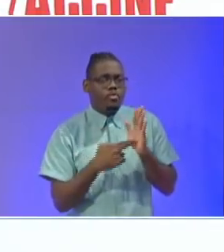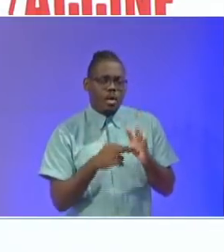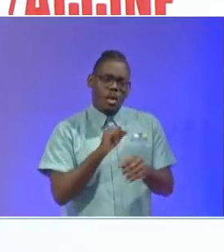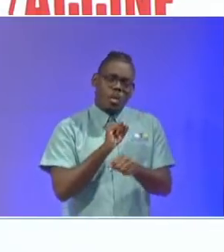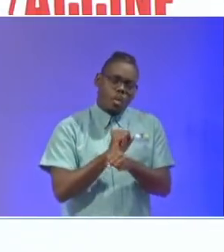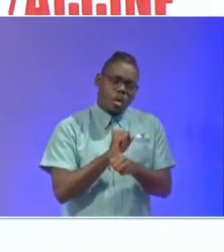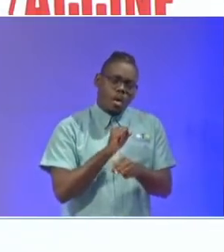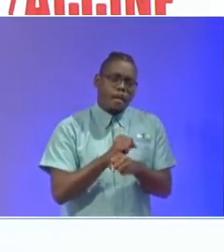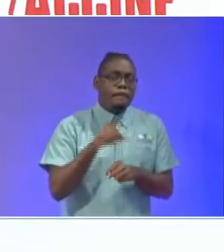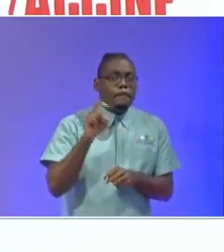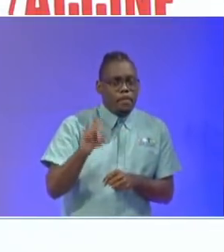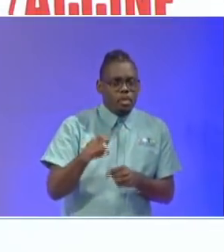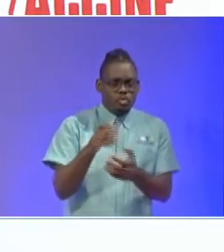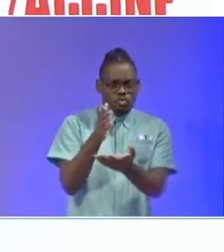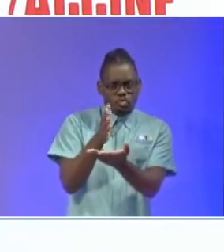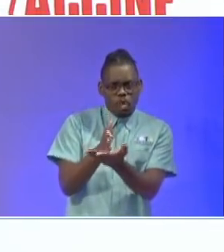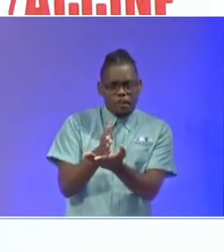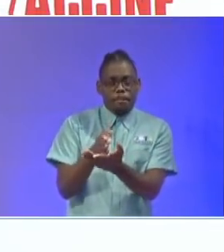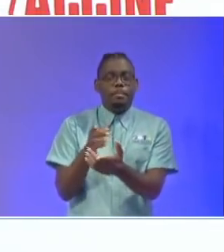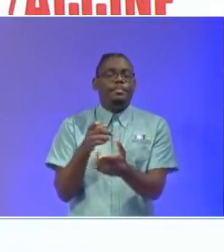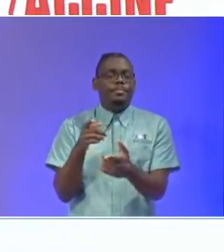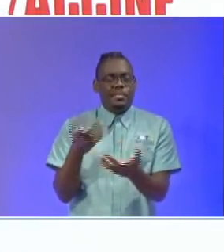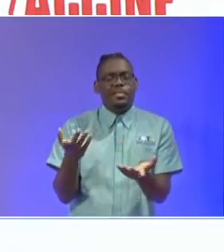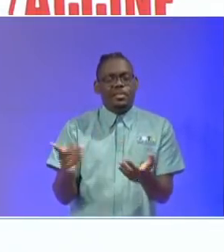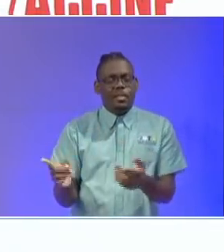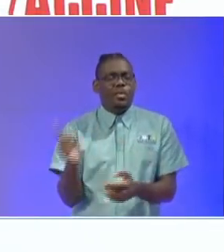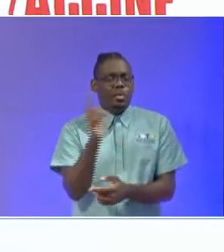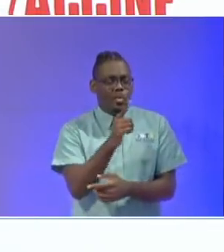it. And she was very,